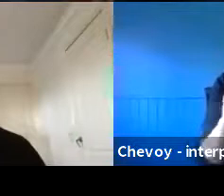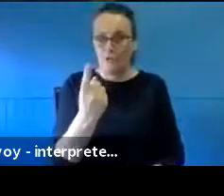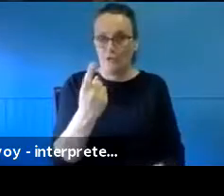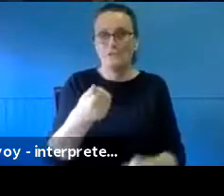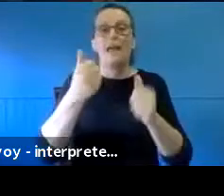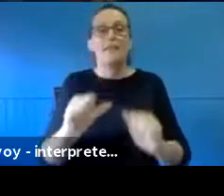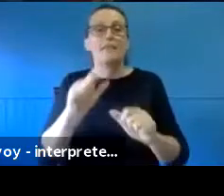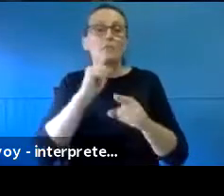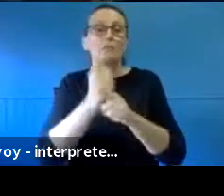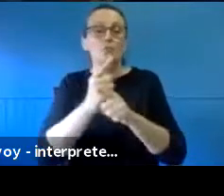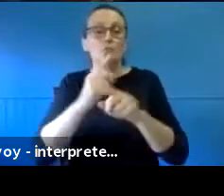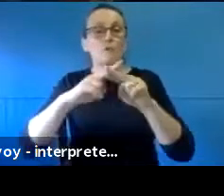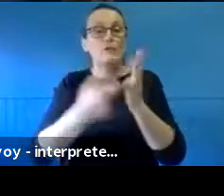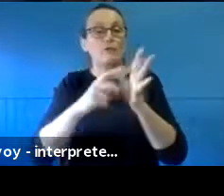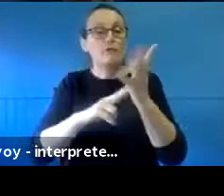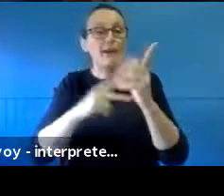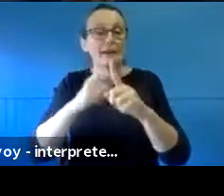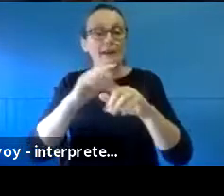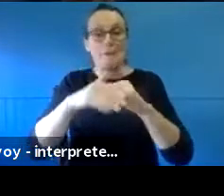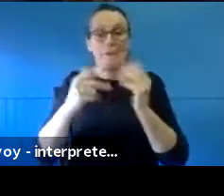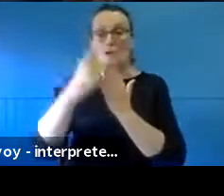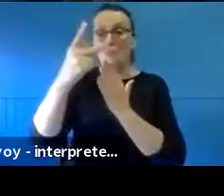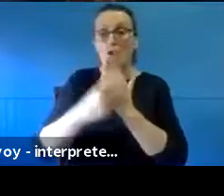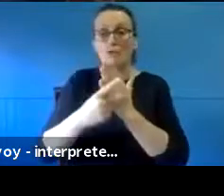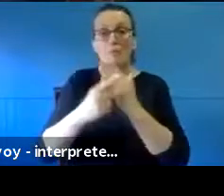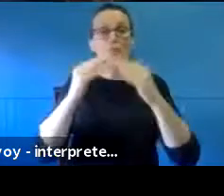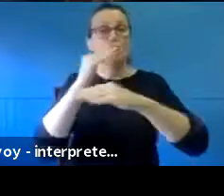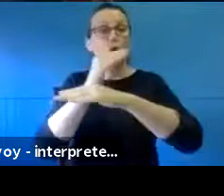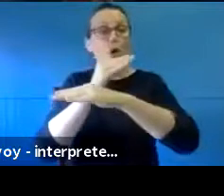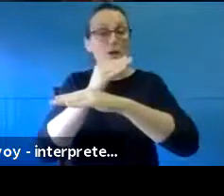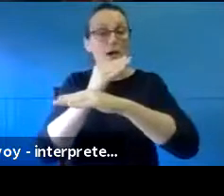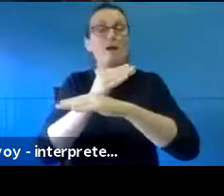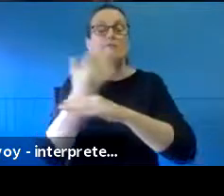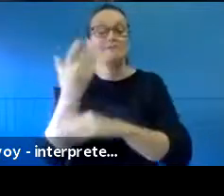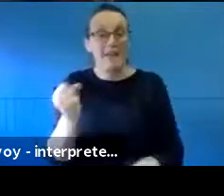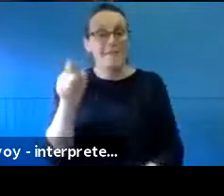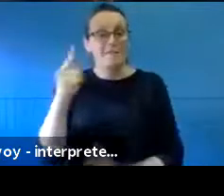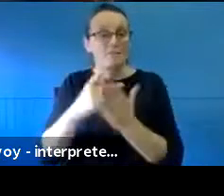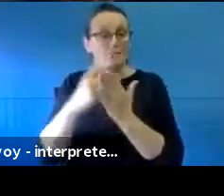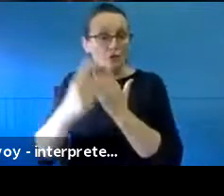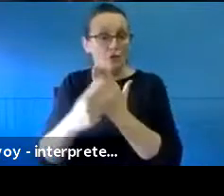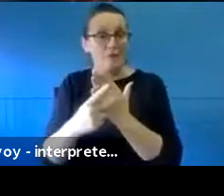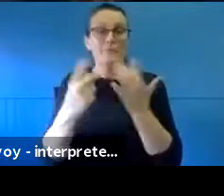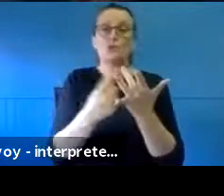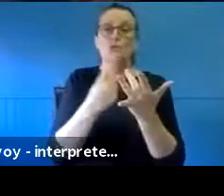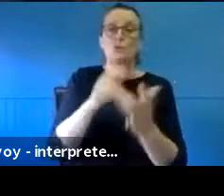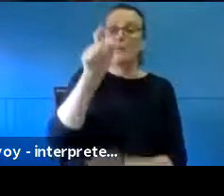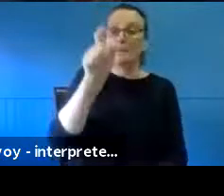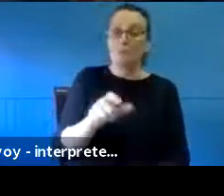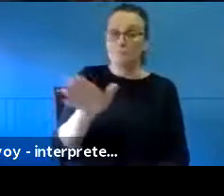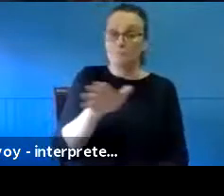Frank about one of the programs that the Opera House has been running. But another expert in Animal Crossing,